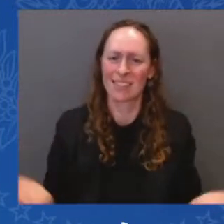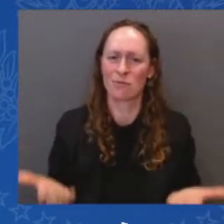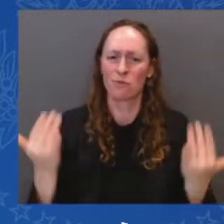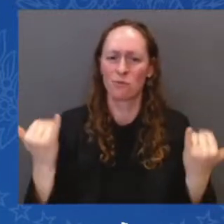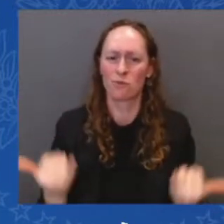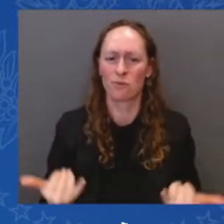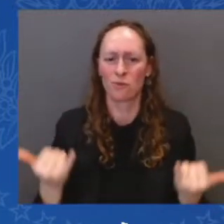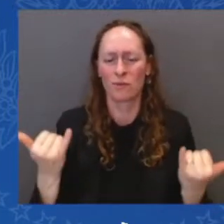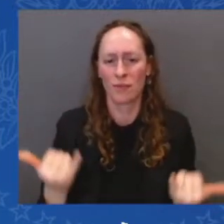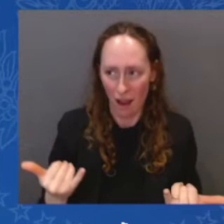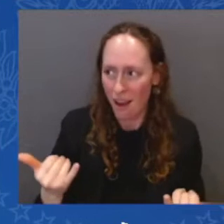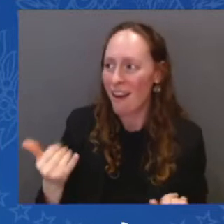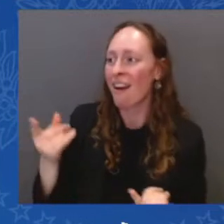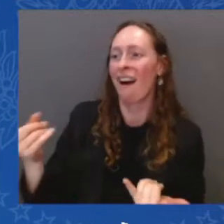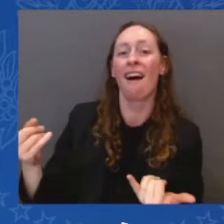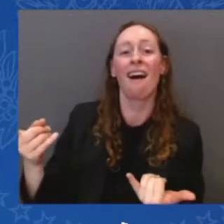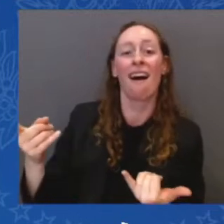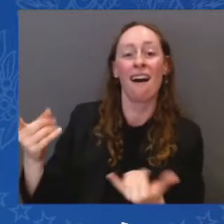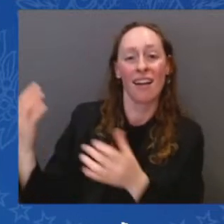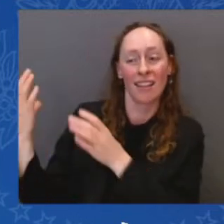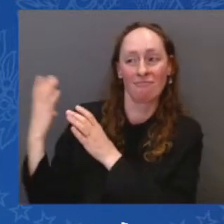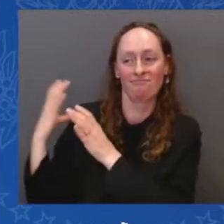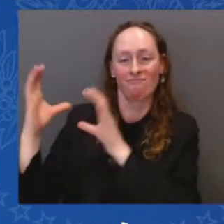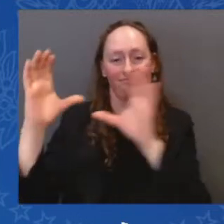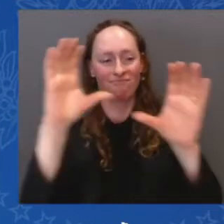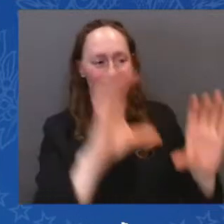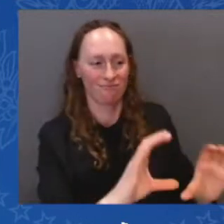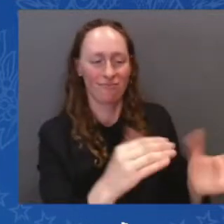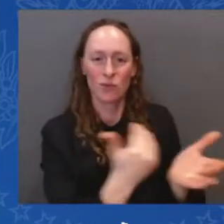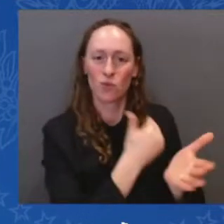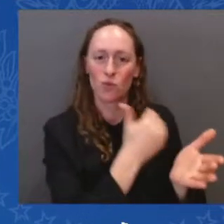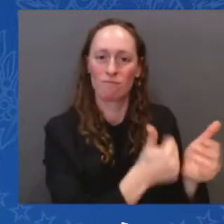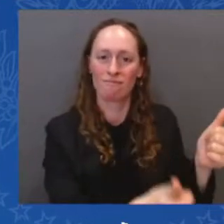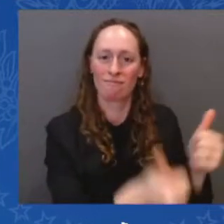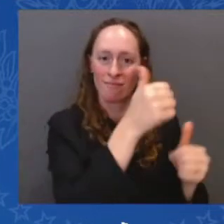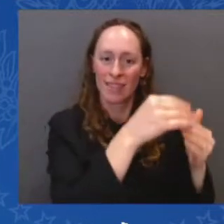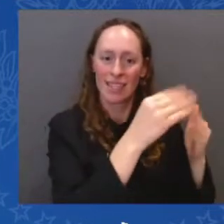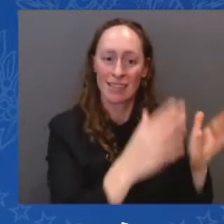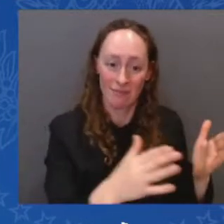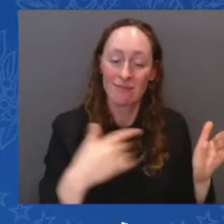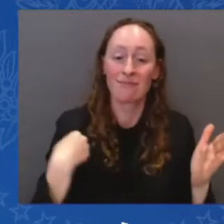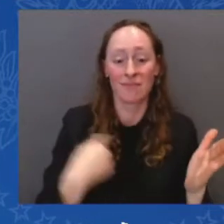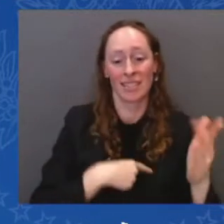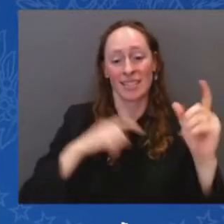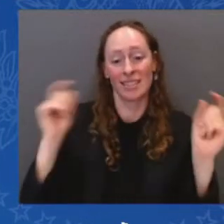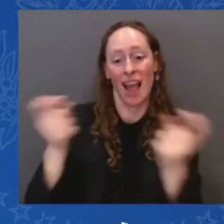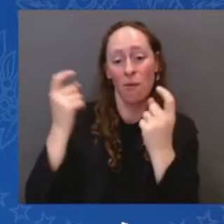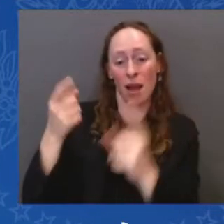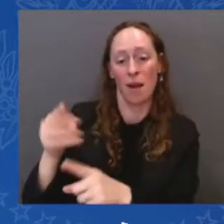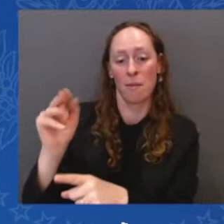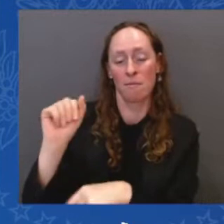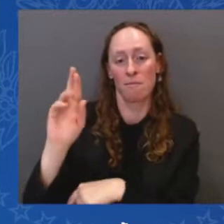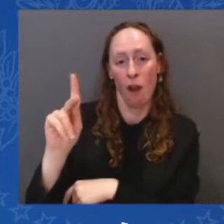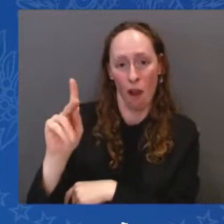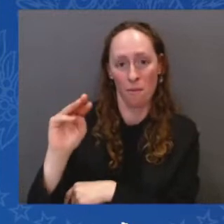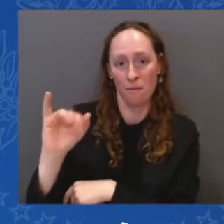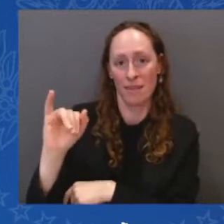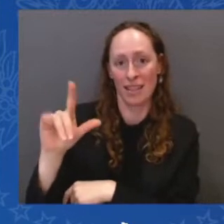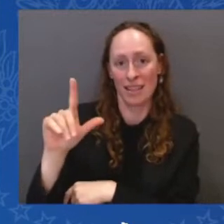the service of General Mark Milley, a combat infantryman, a master